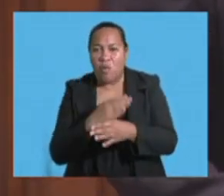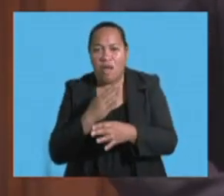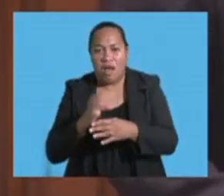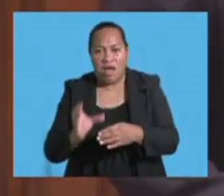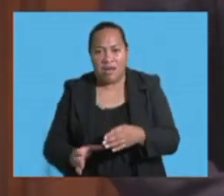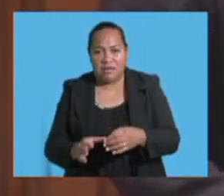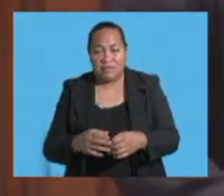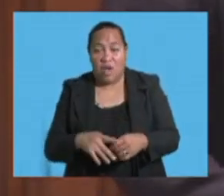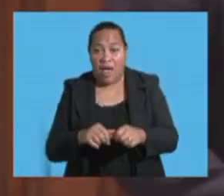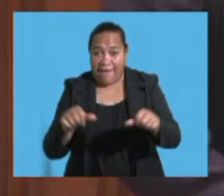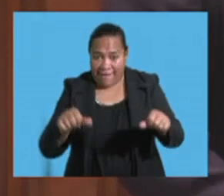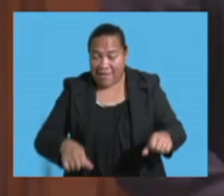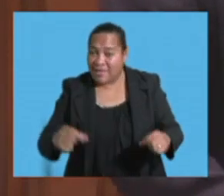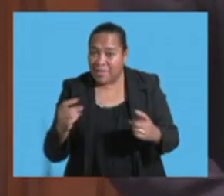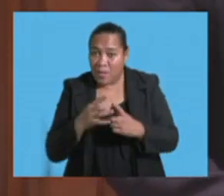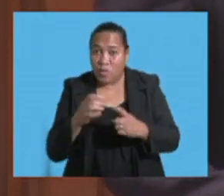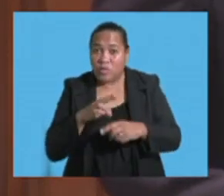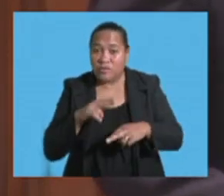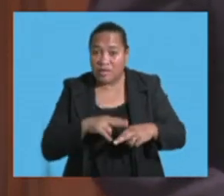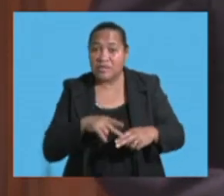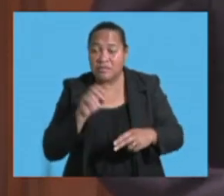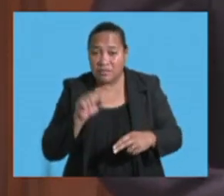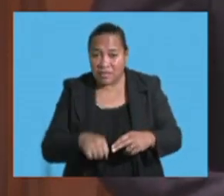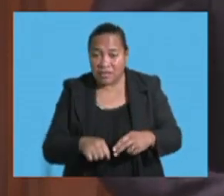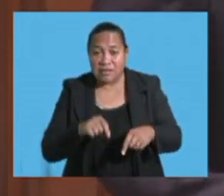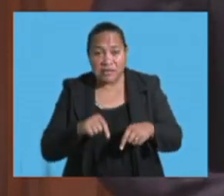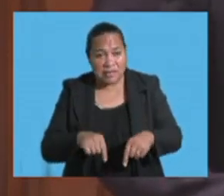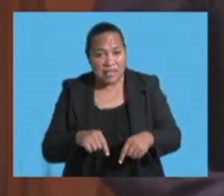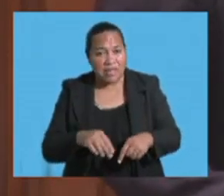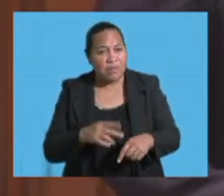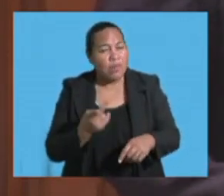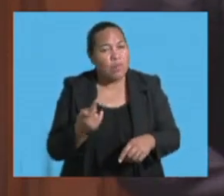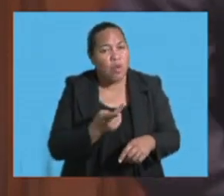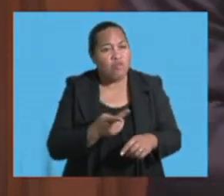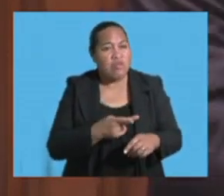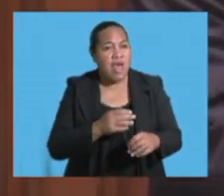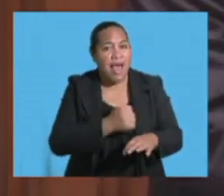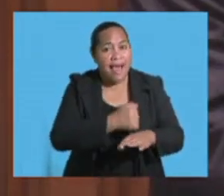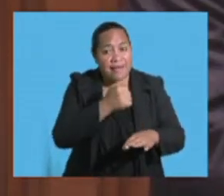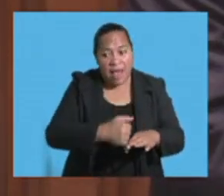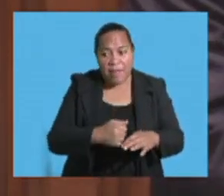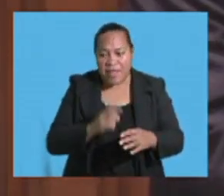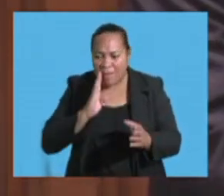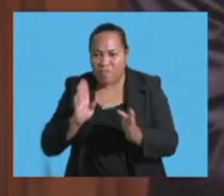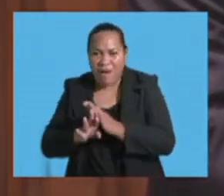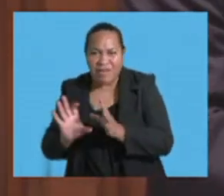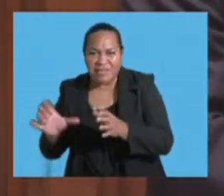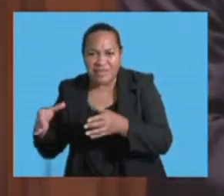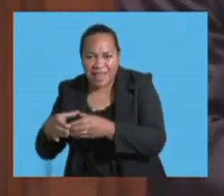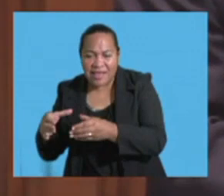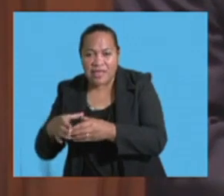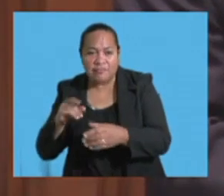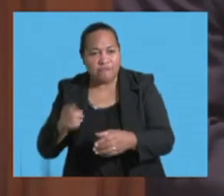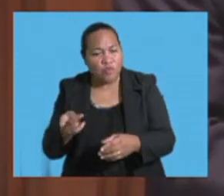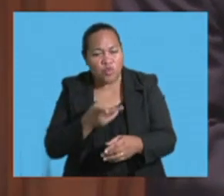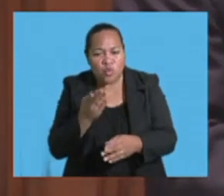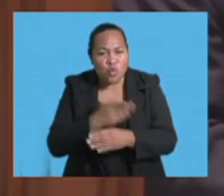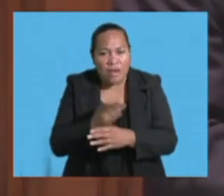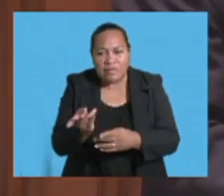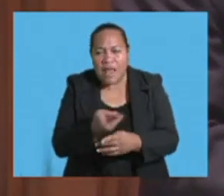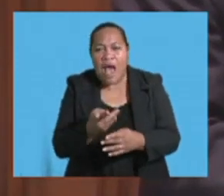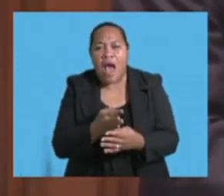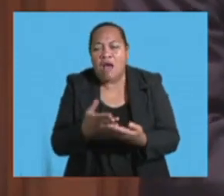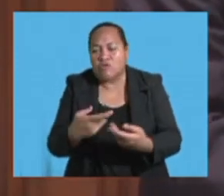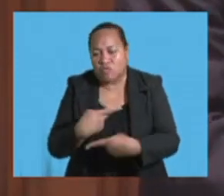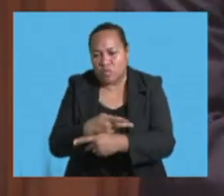of agriculture in Fiji, both the government and the private sector are working to improve the efficiency and the productivity of Fijian